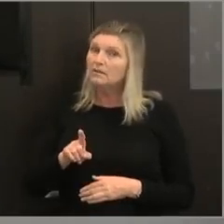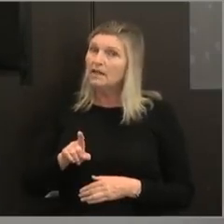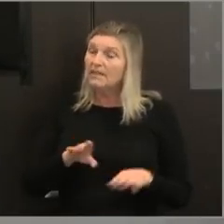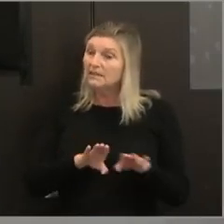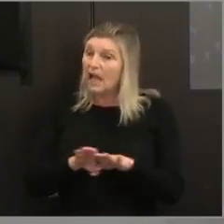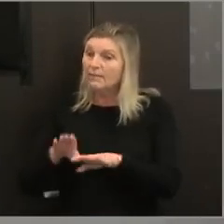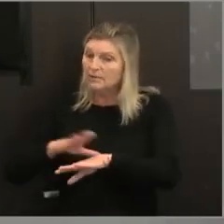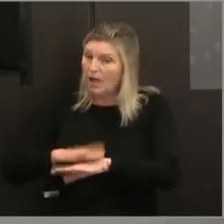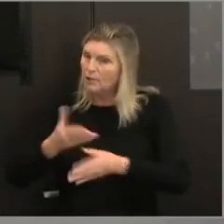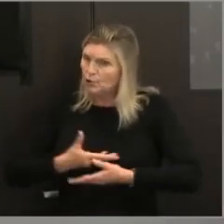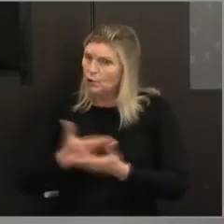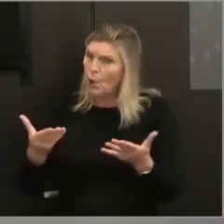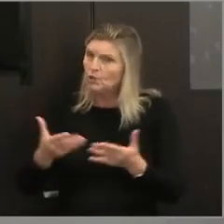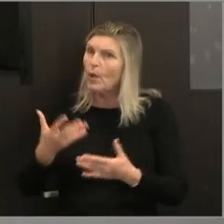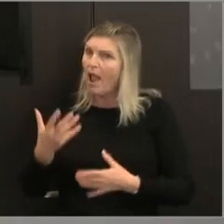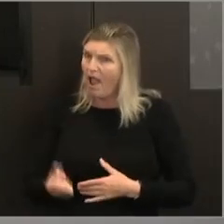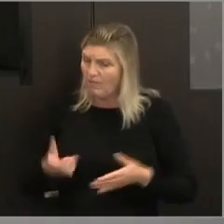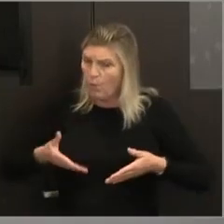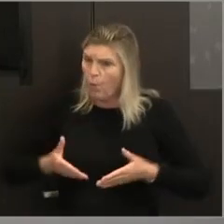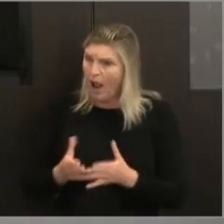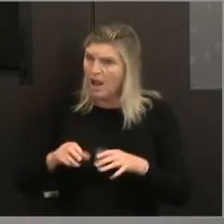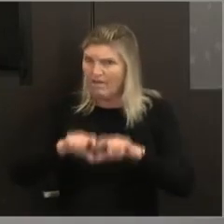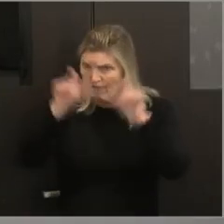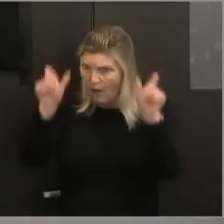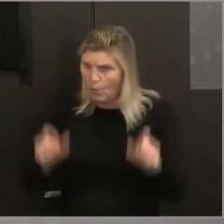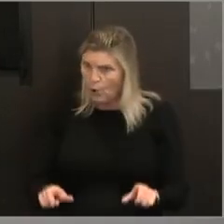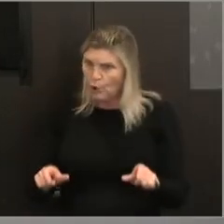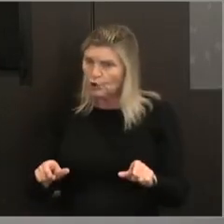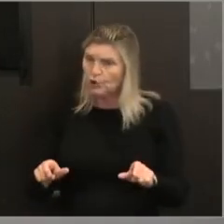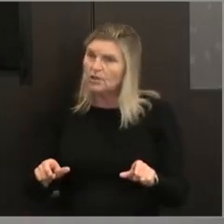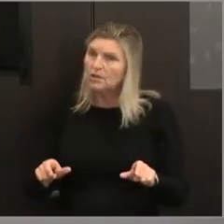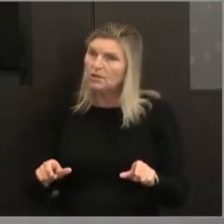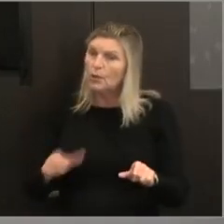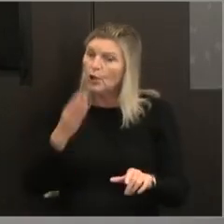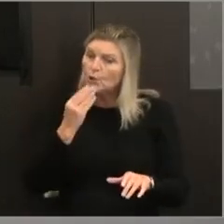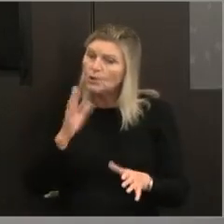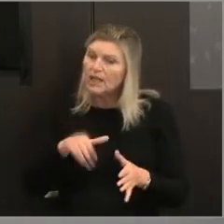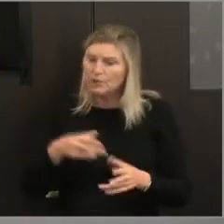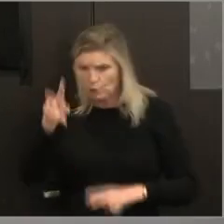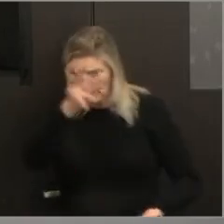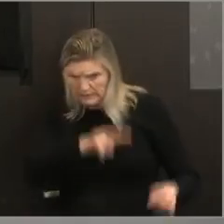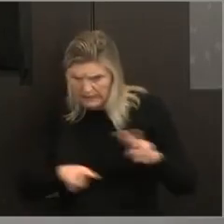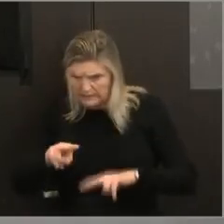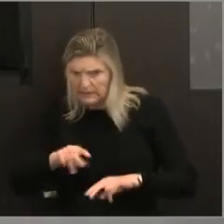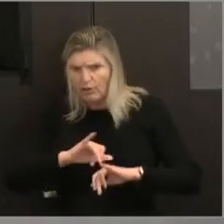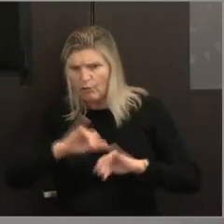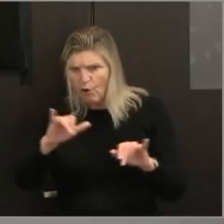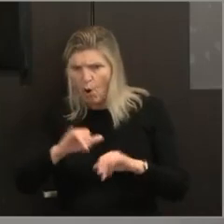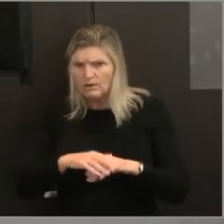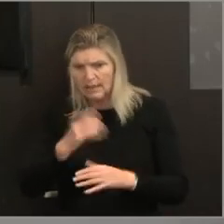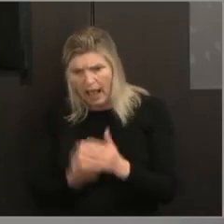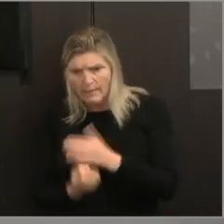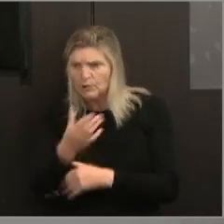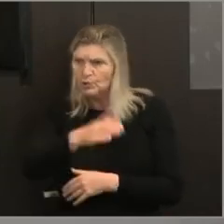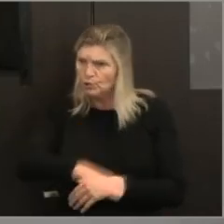place that could justly provide both a measure to assess the wrongs of the abuse and care and a way